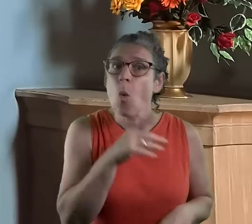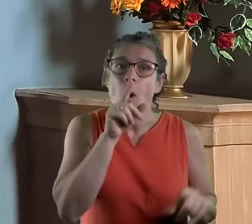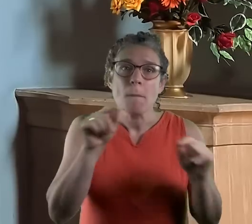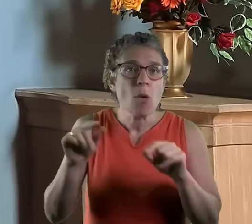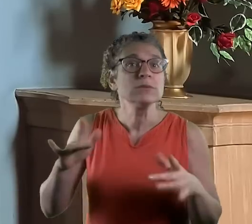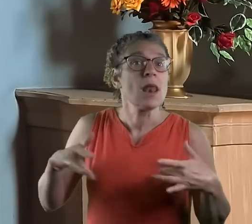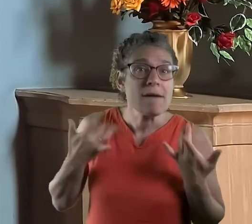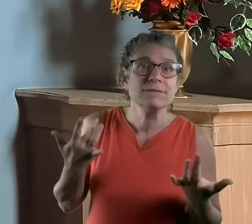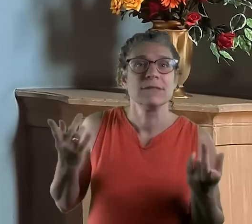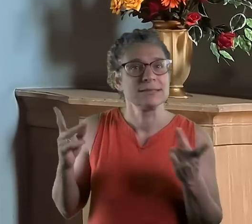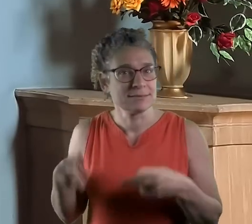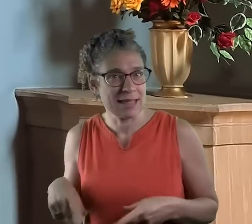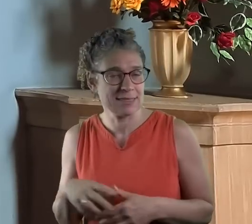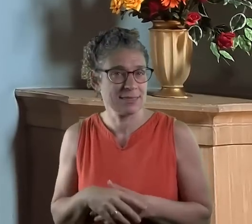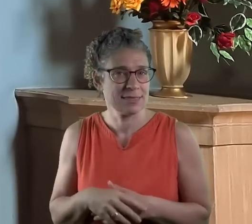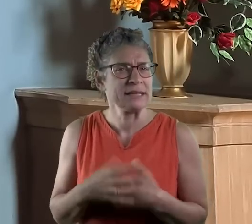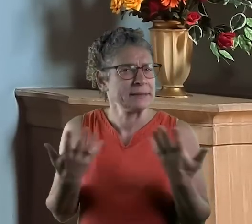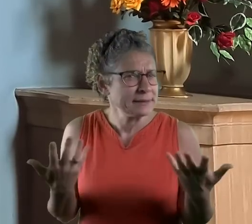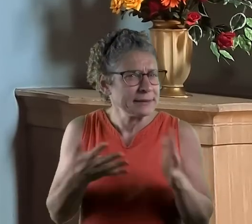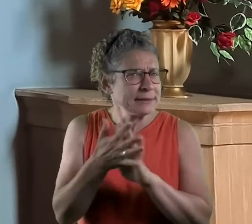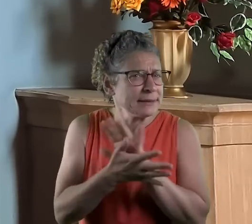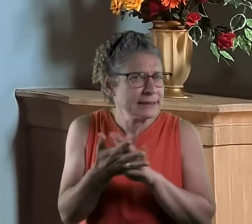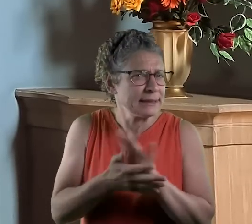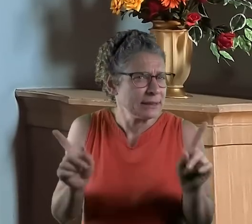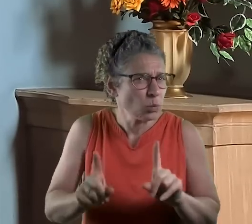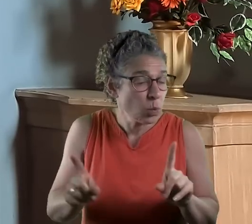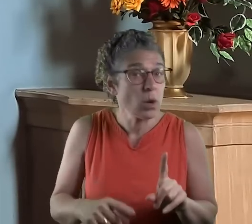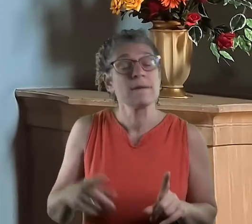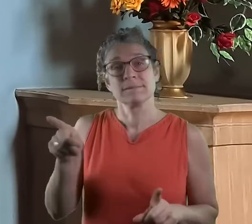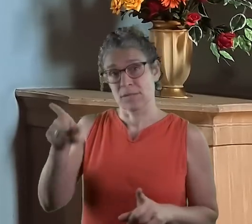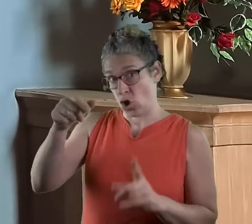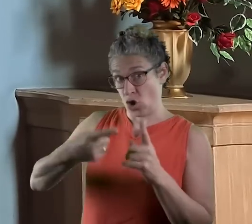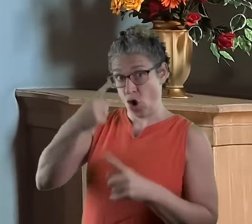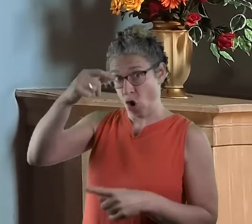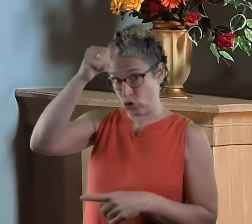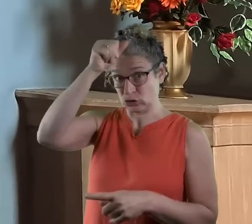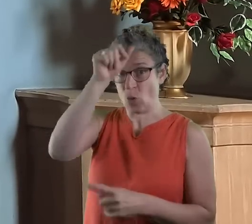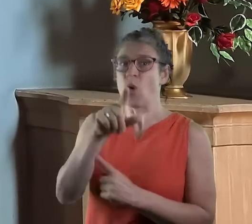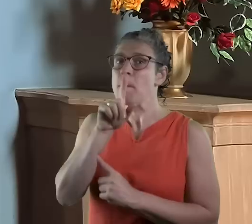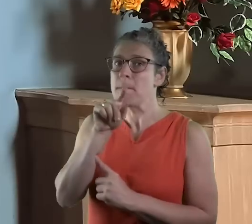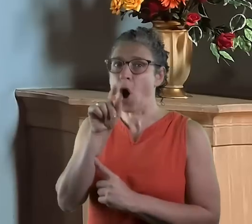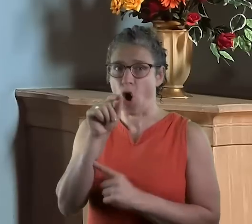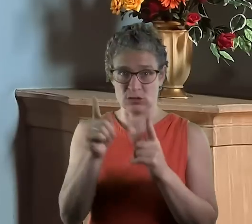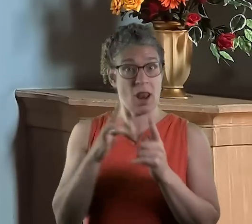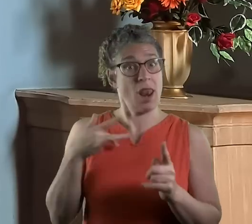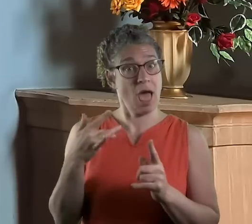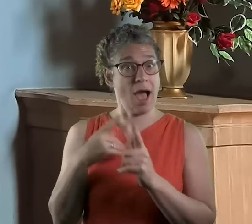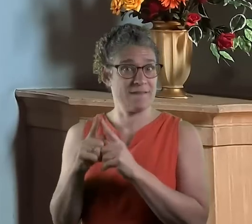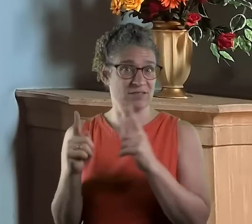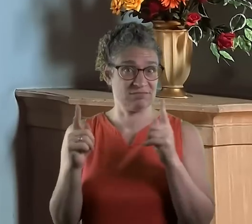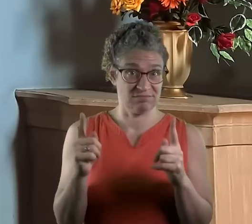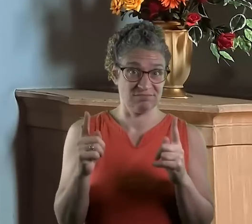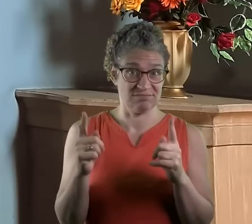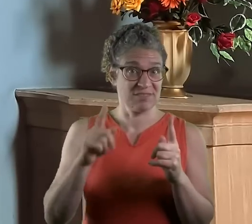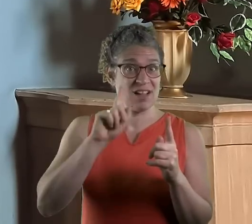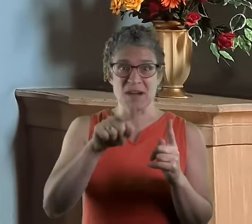one of them. What he is saying is that if God knows the lifespan of every small bird,